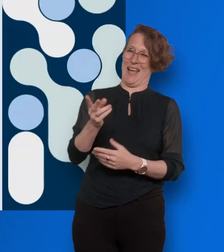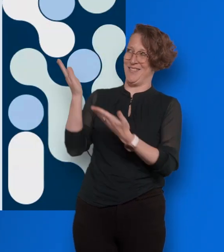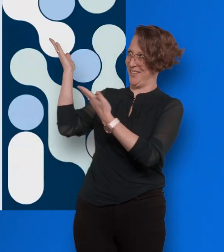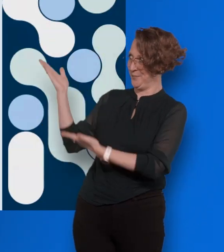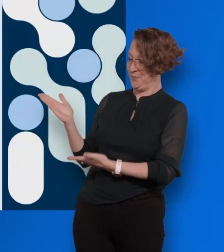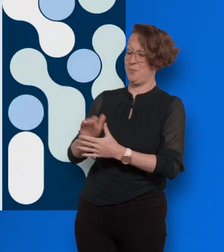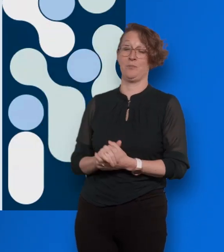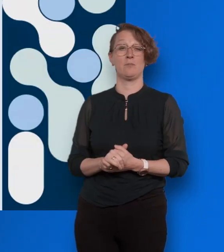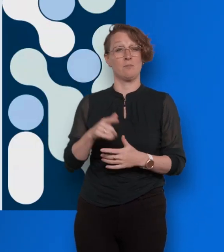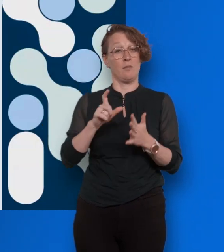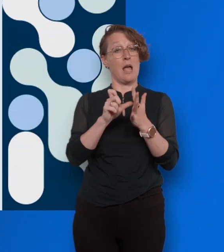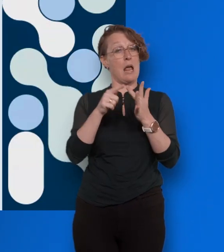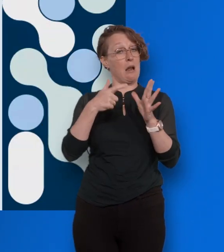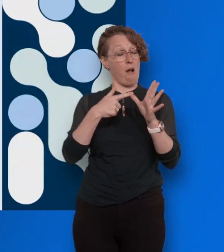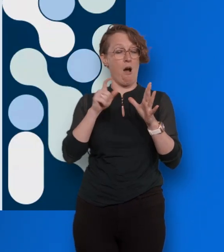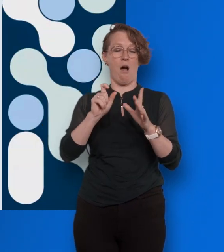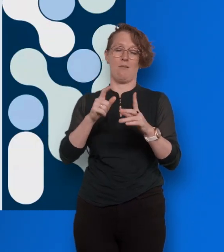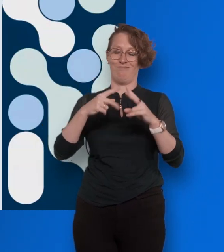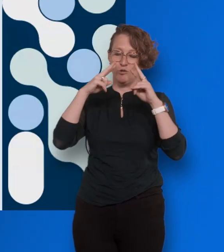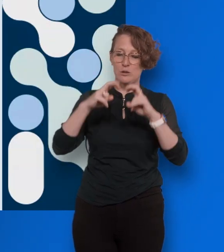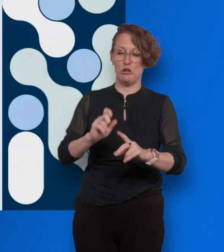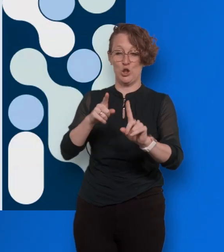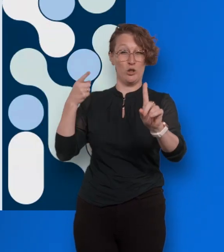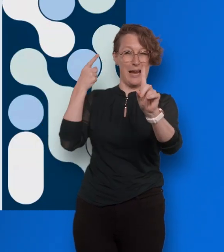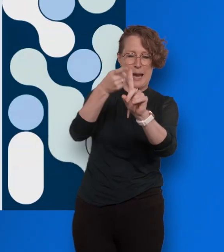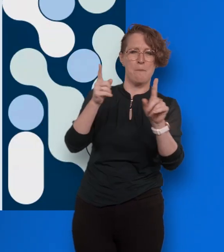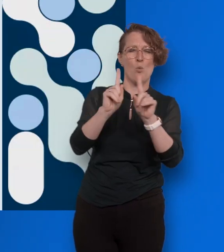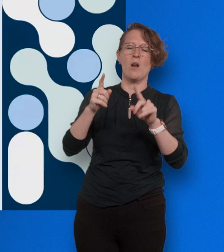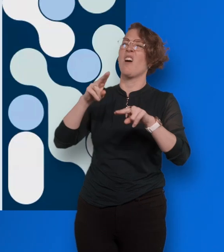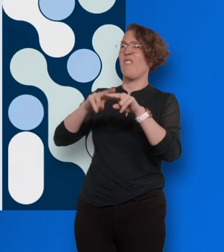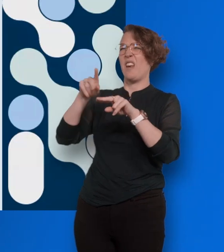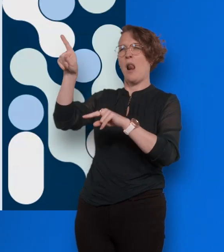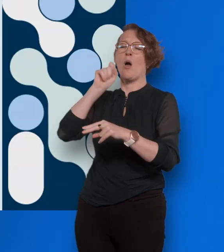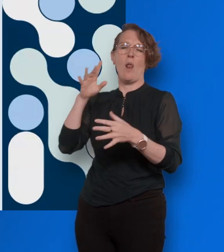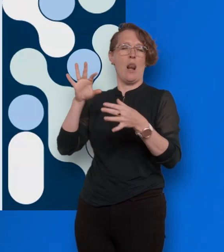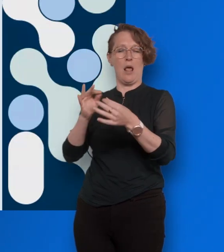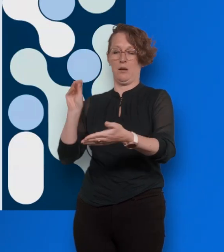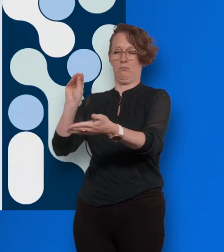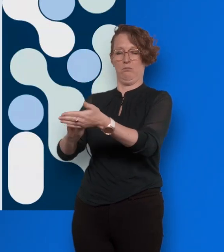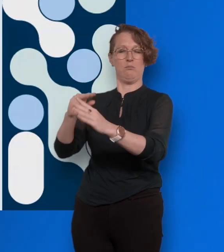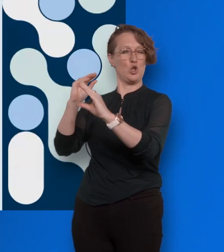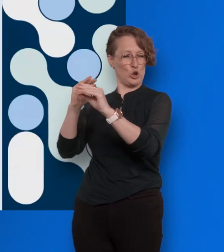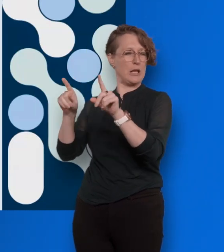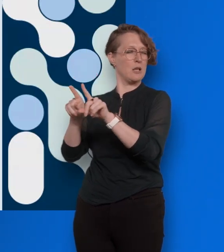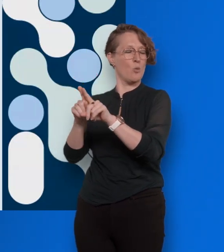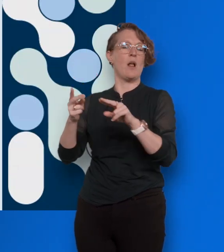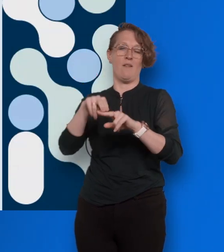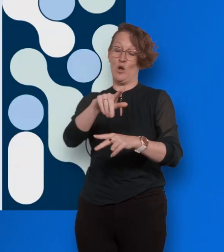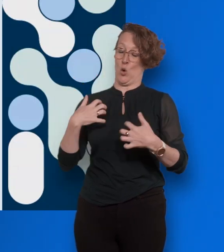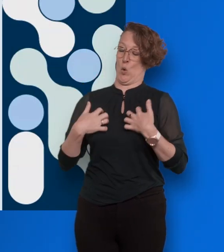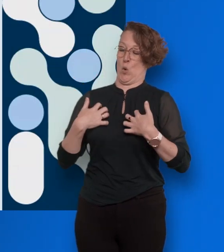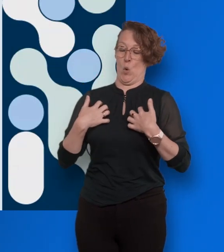The purpose of the study that we conducted, and Fenella will share a link in the chat if you are interested in reading it in